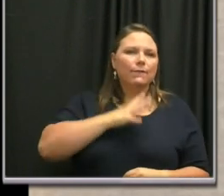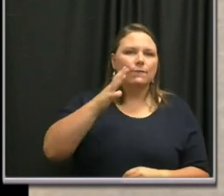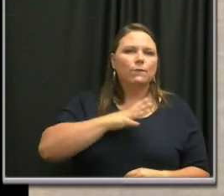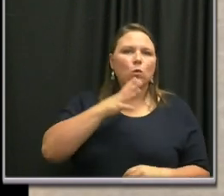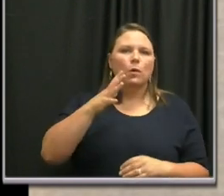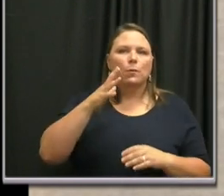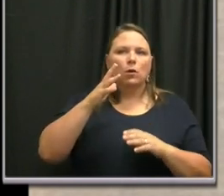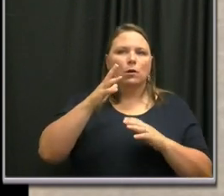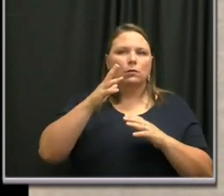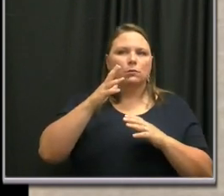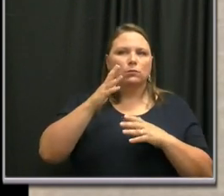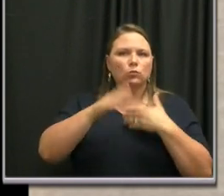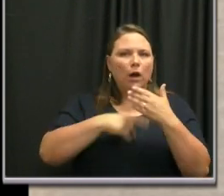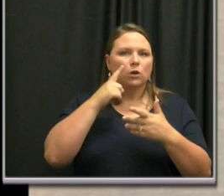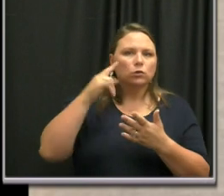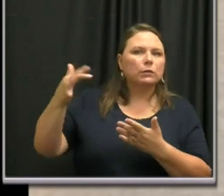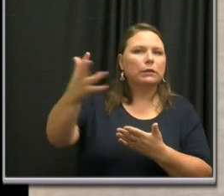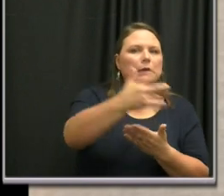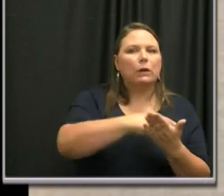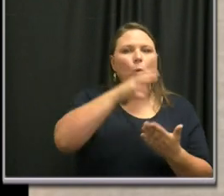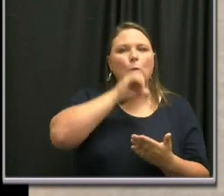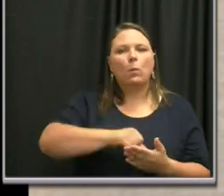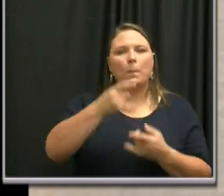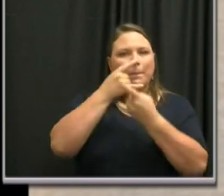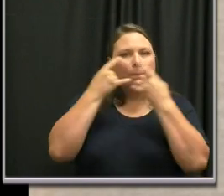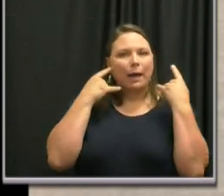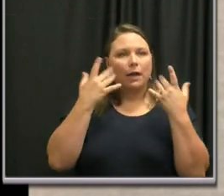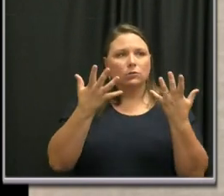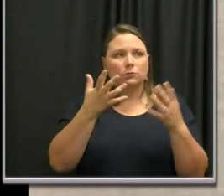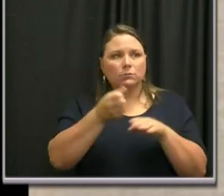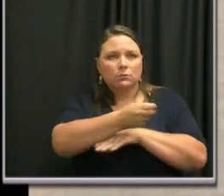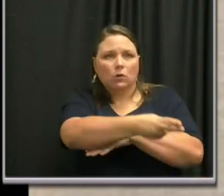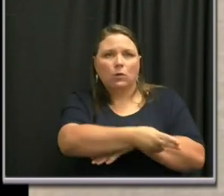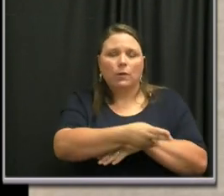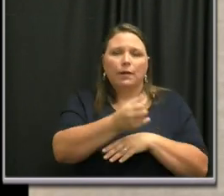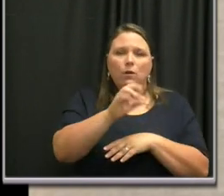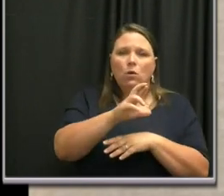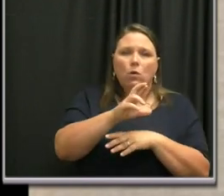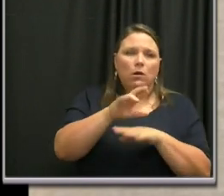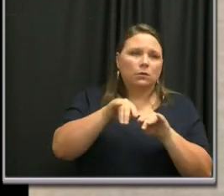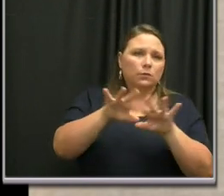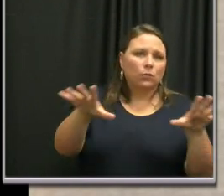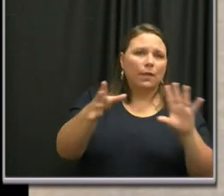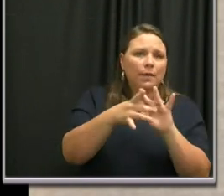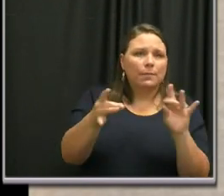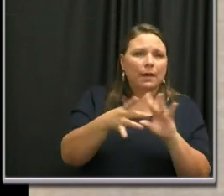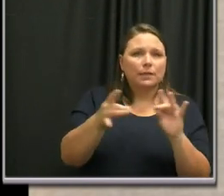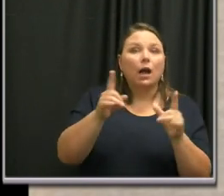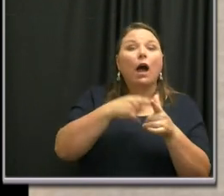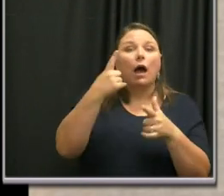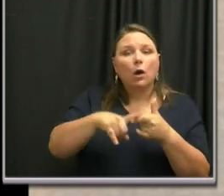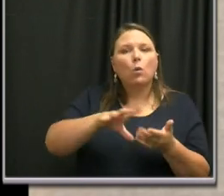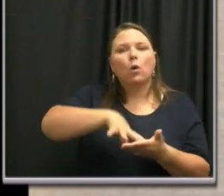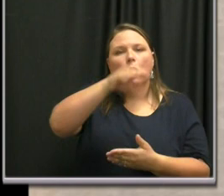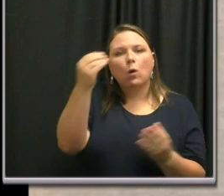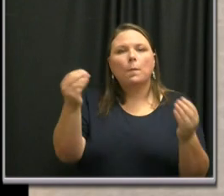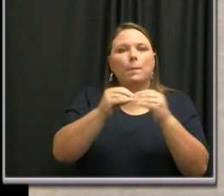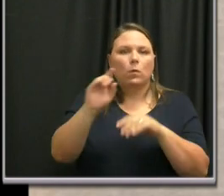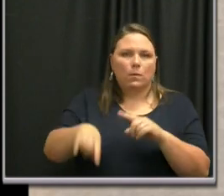retrieving the mask. I think just spread the message. I wouldn't wear them until we learn more about them.